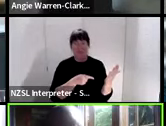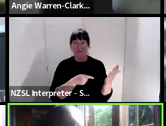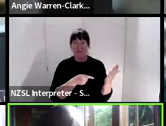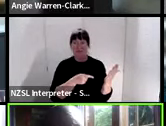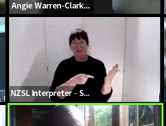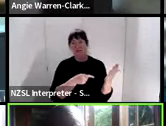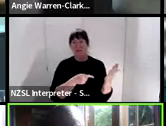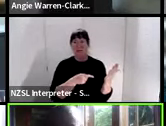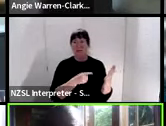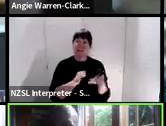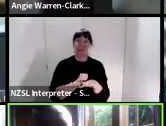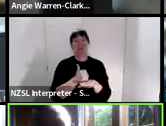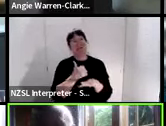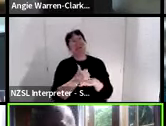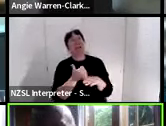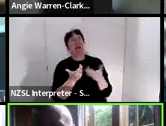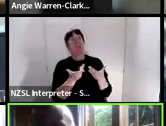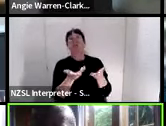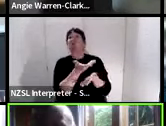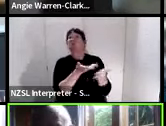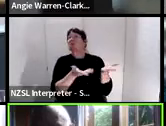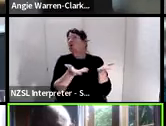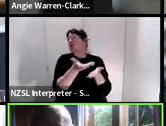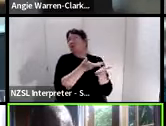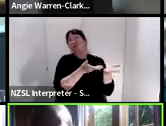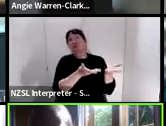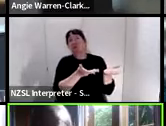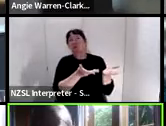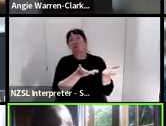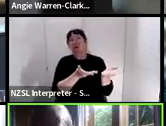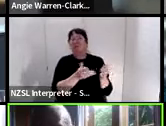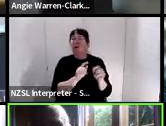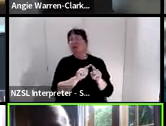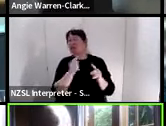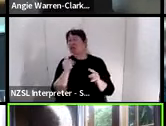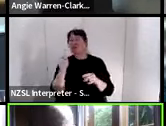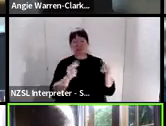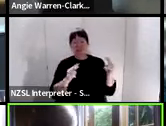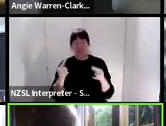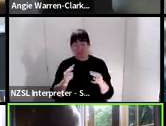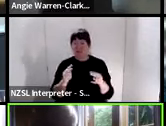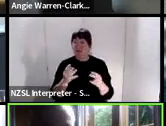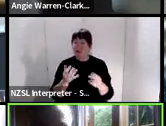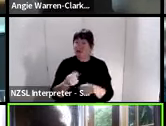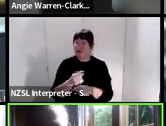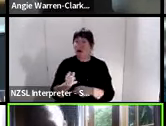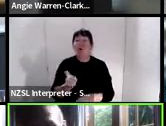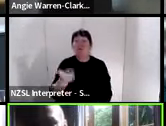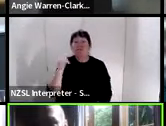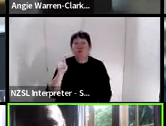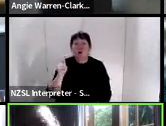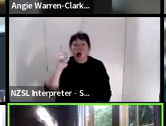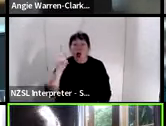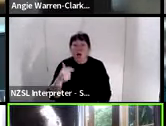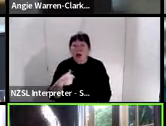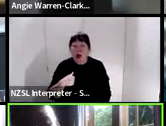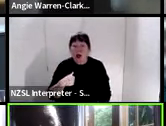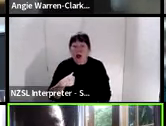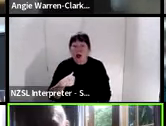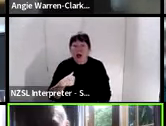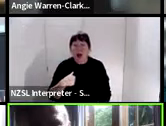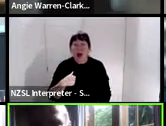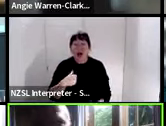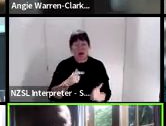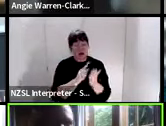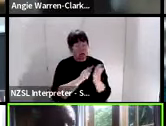just sets up a talking shop. You might have a different perspective on what it does. I used to be a lawyer. I read the legislation. It's